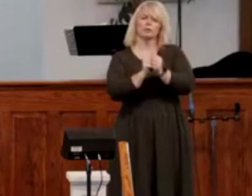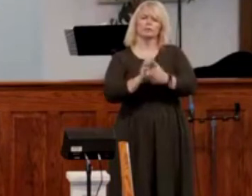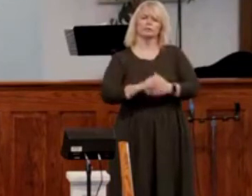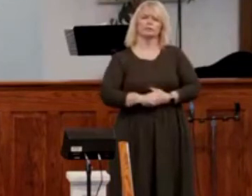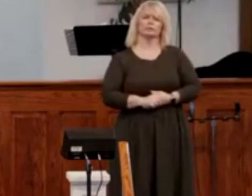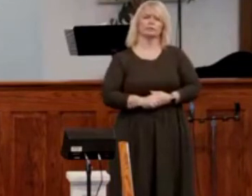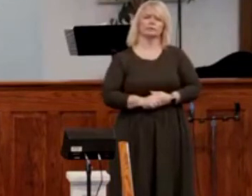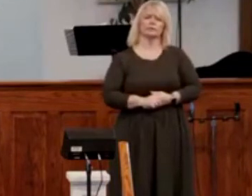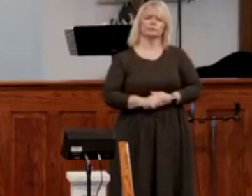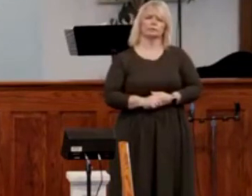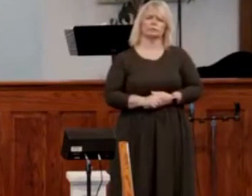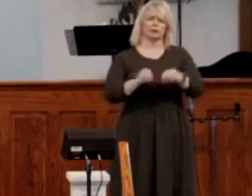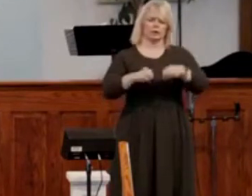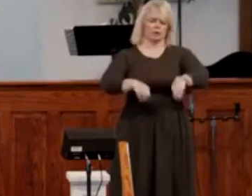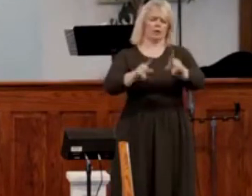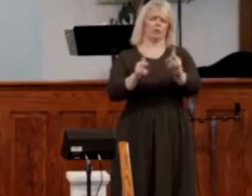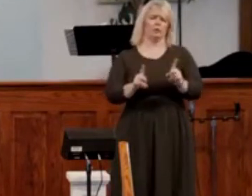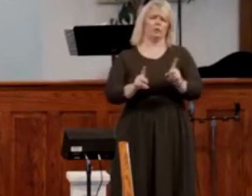with as